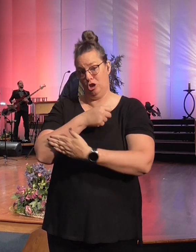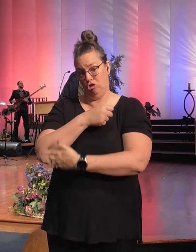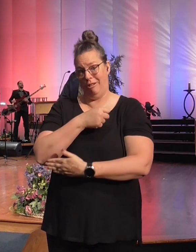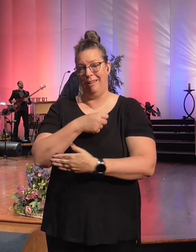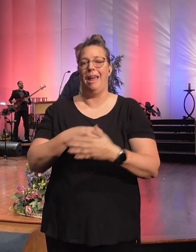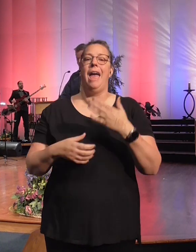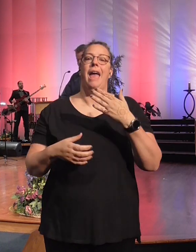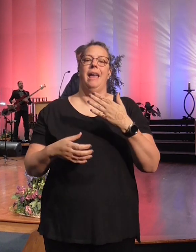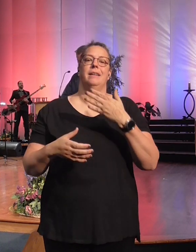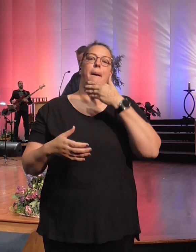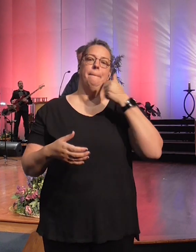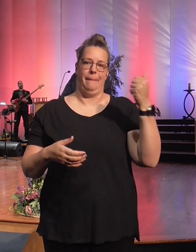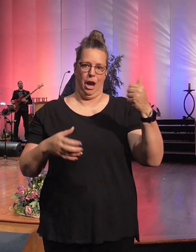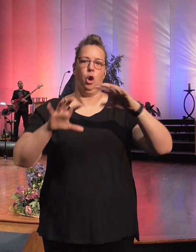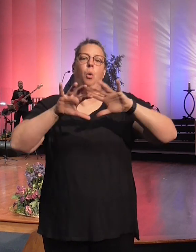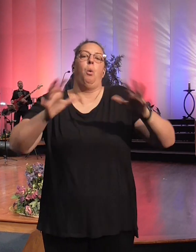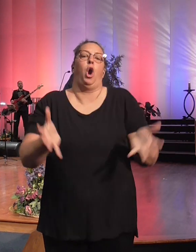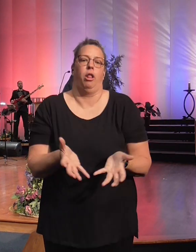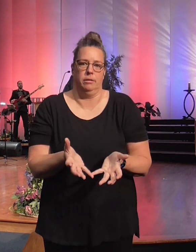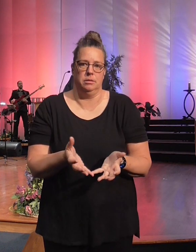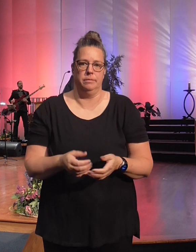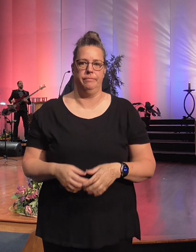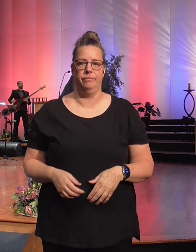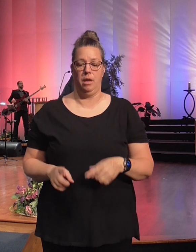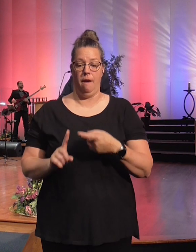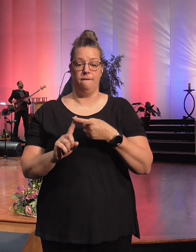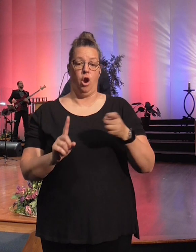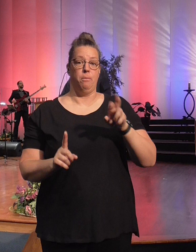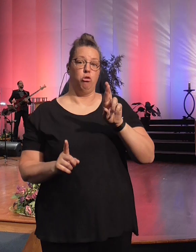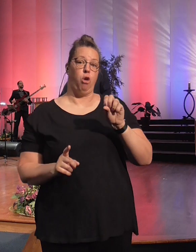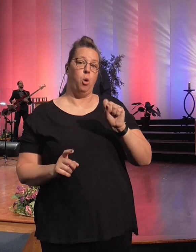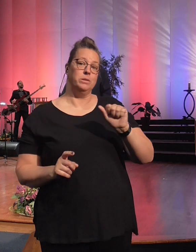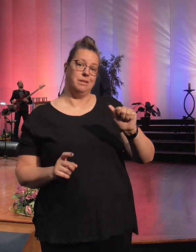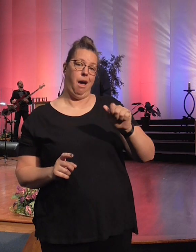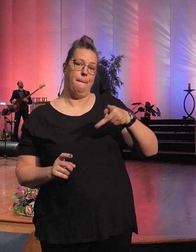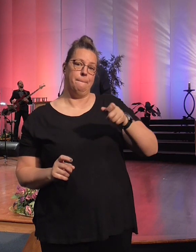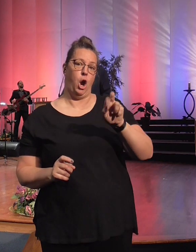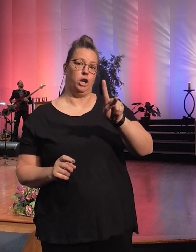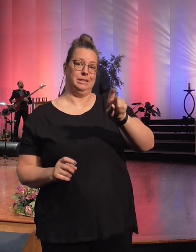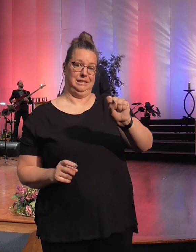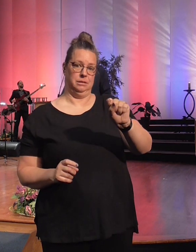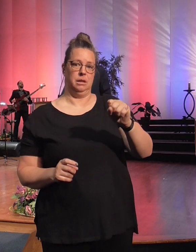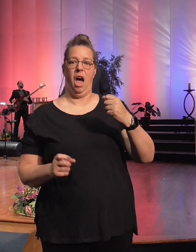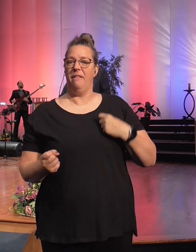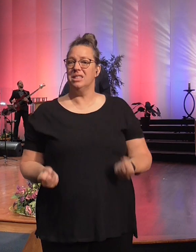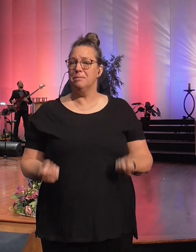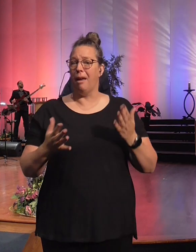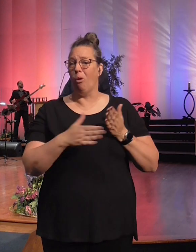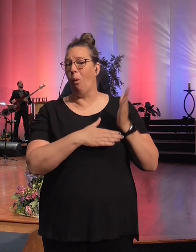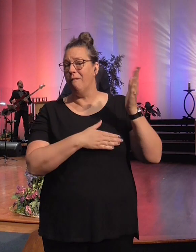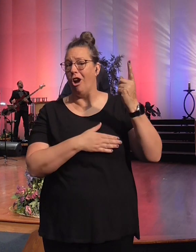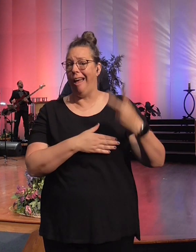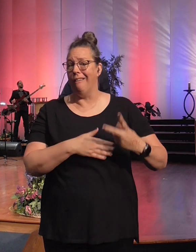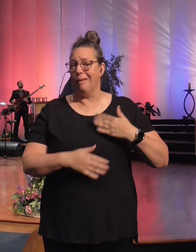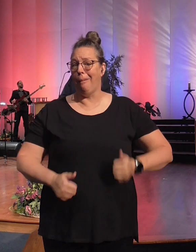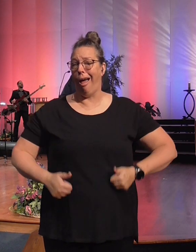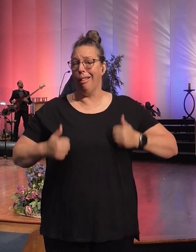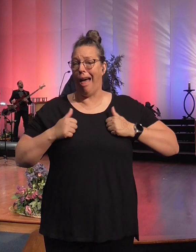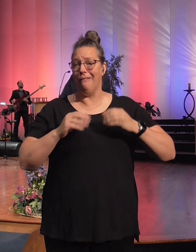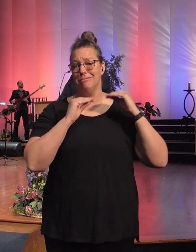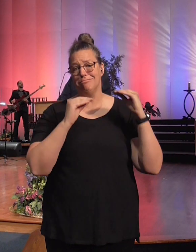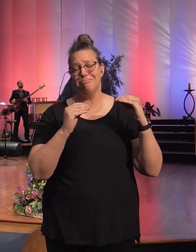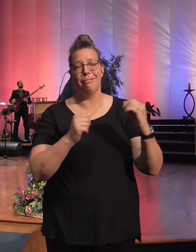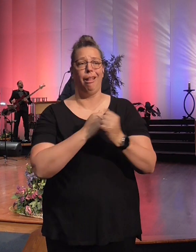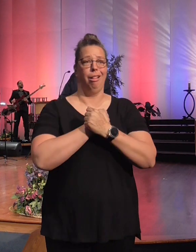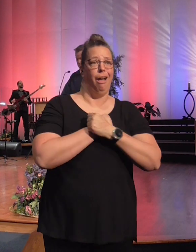world to live in. And from Rosa Parks, I have spent over half my life teaching love and brotherhood, and I feel that it